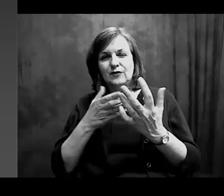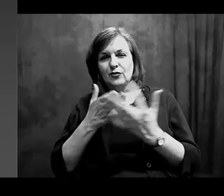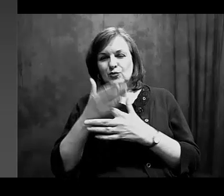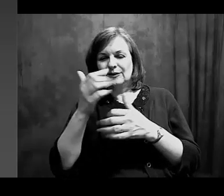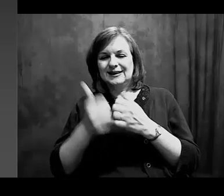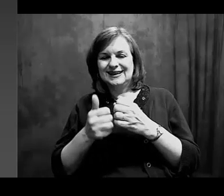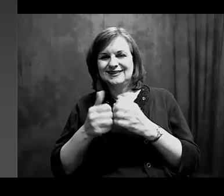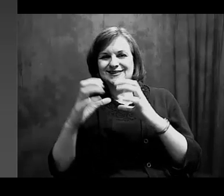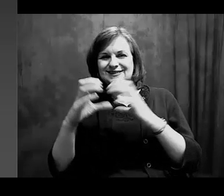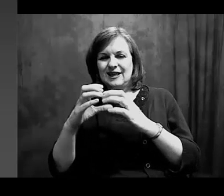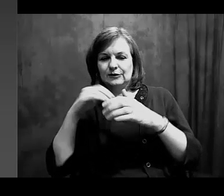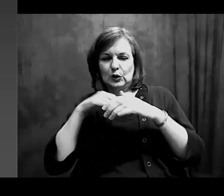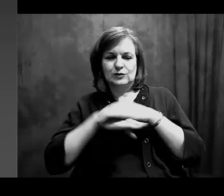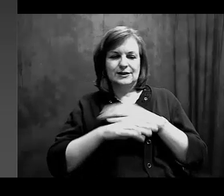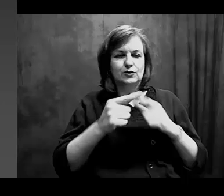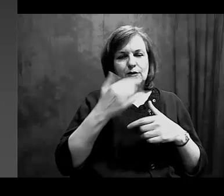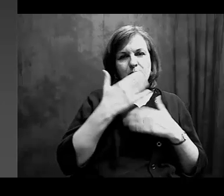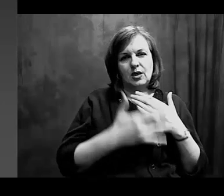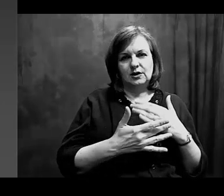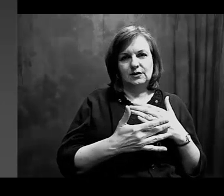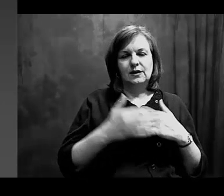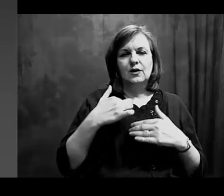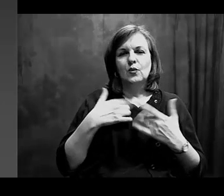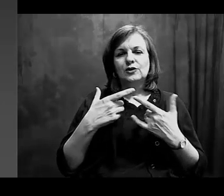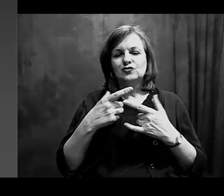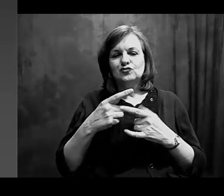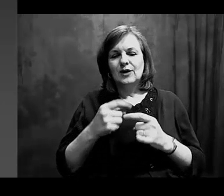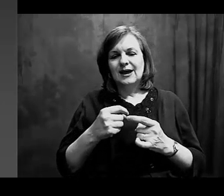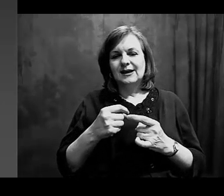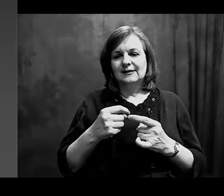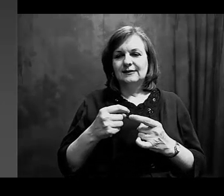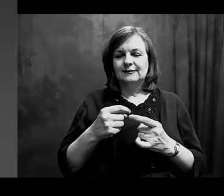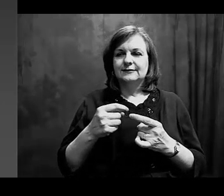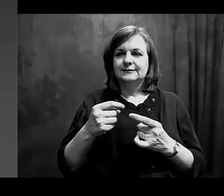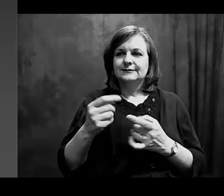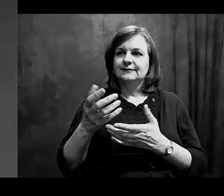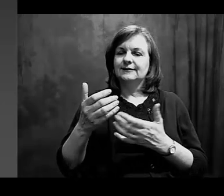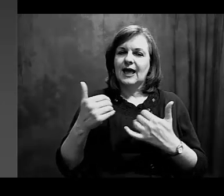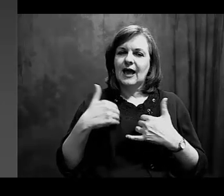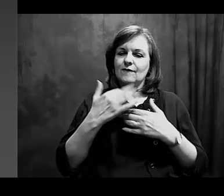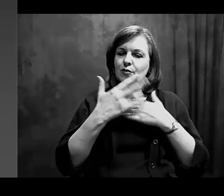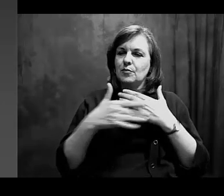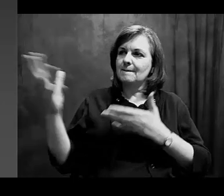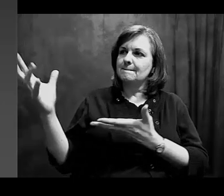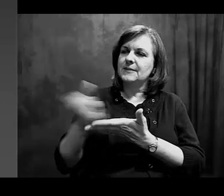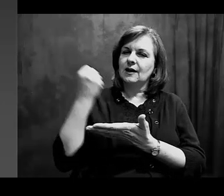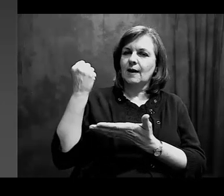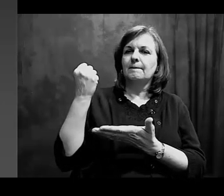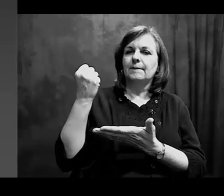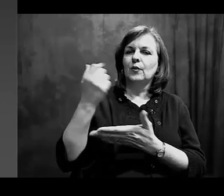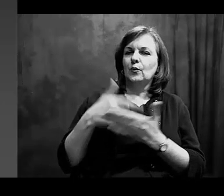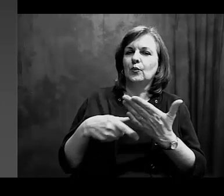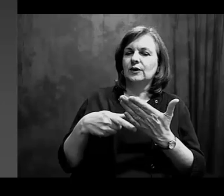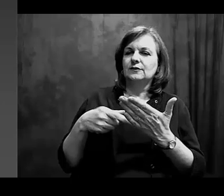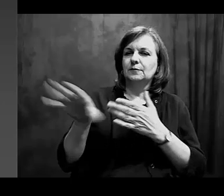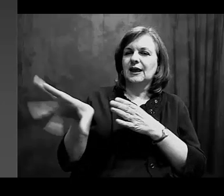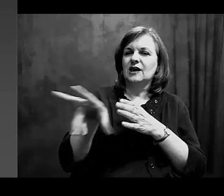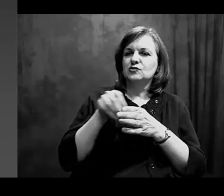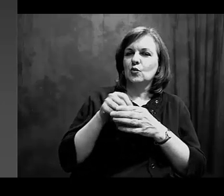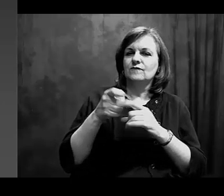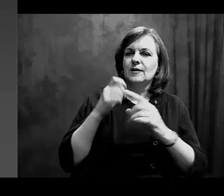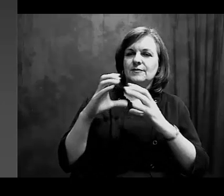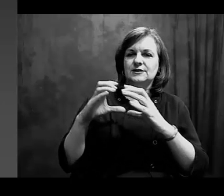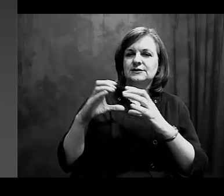our small intestine, but then we also need to get it into our bloodstream because it does us no good if it's just going to sit around in the